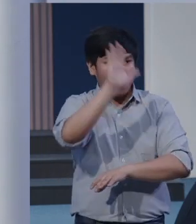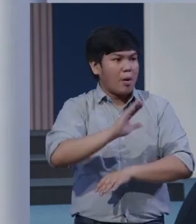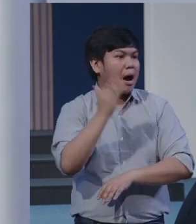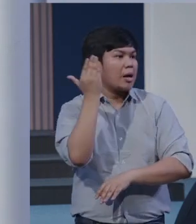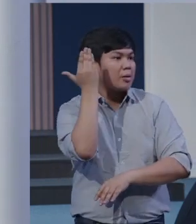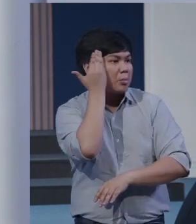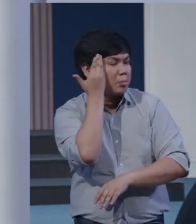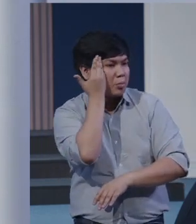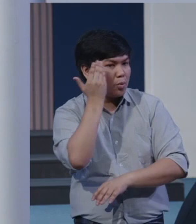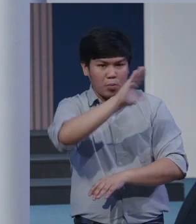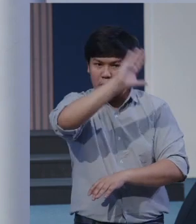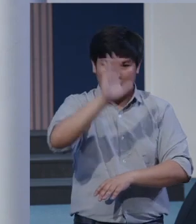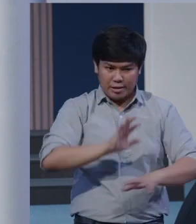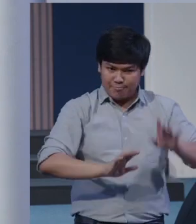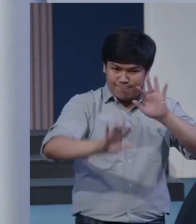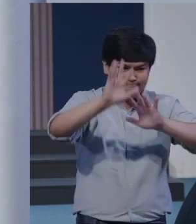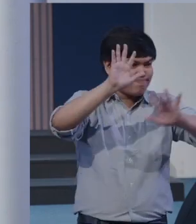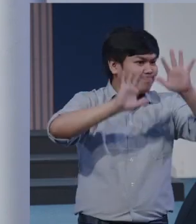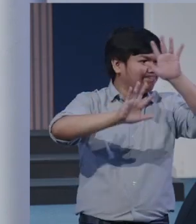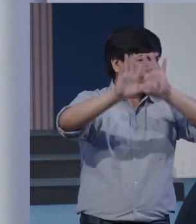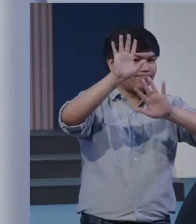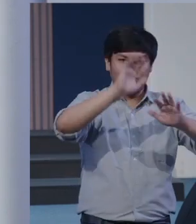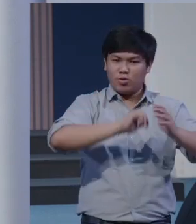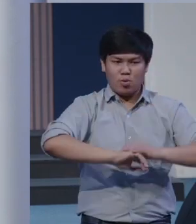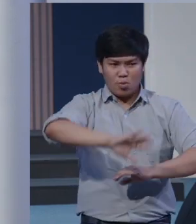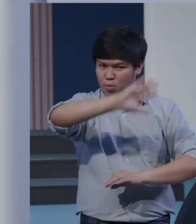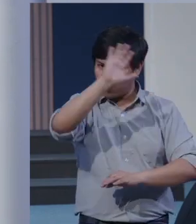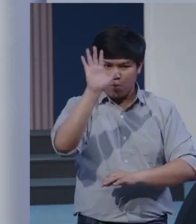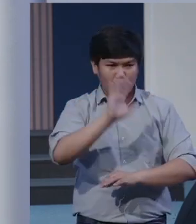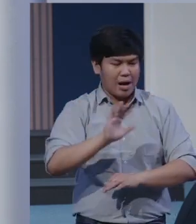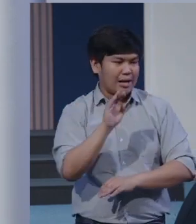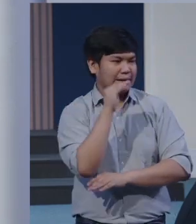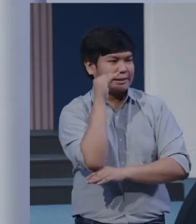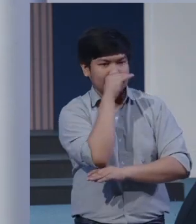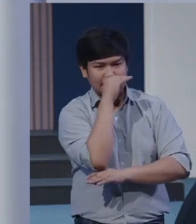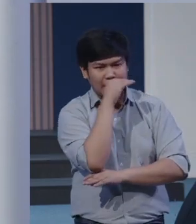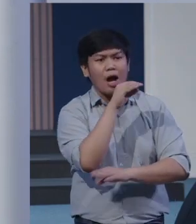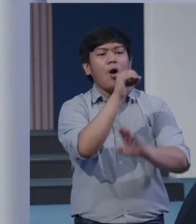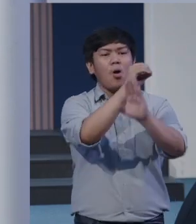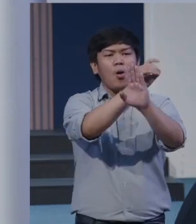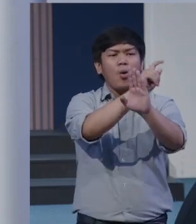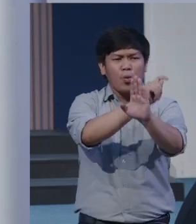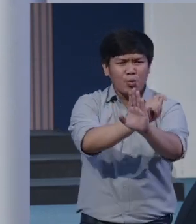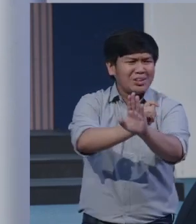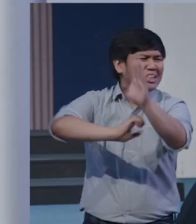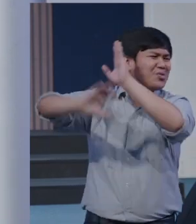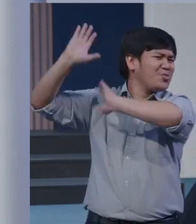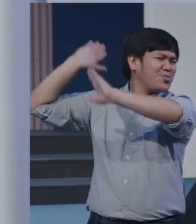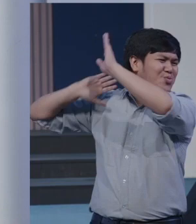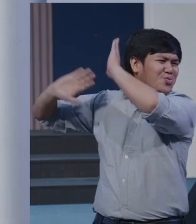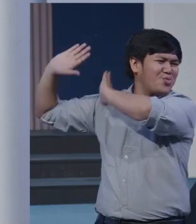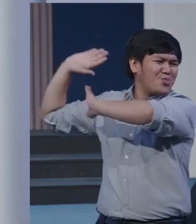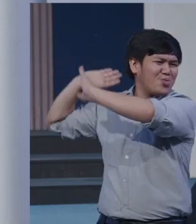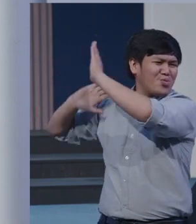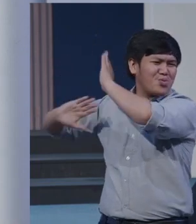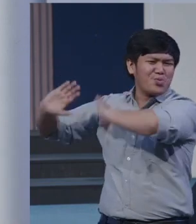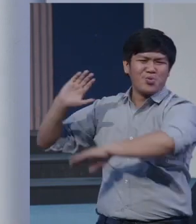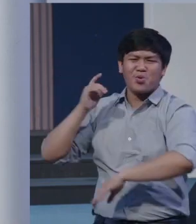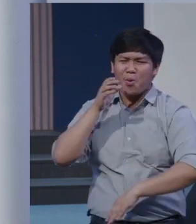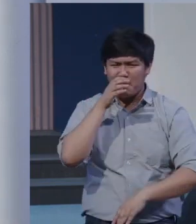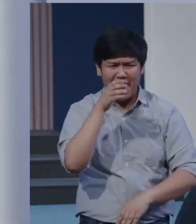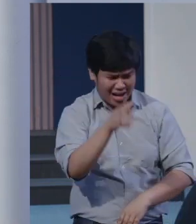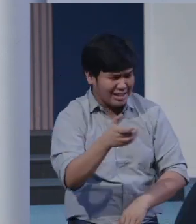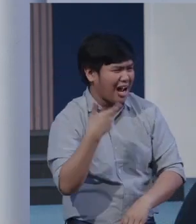lilin lang You shall not lie to one another nas Old Testament ho p 15